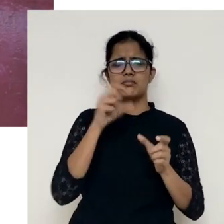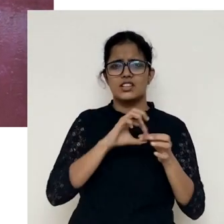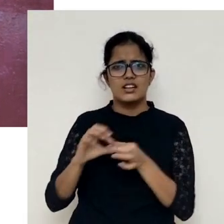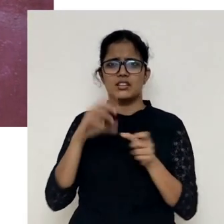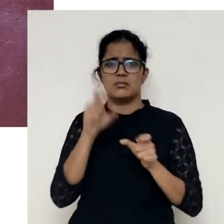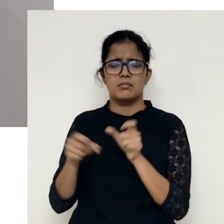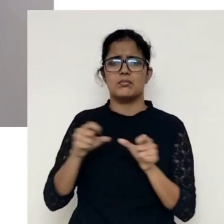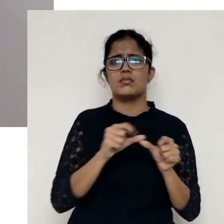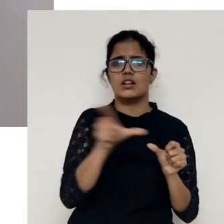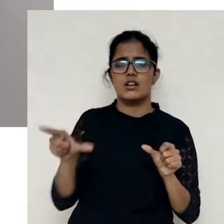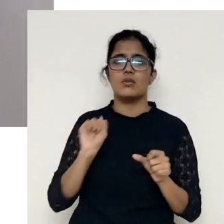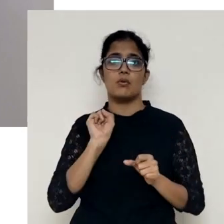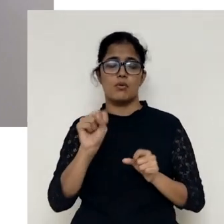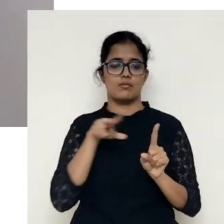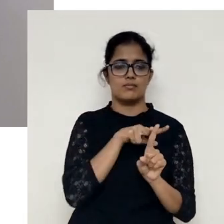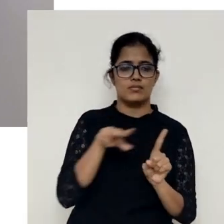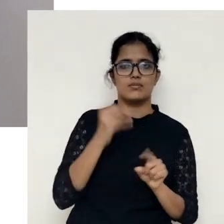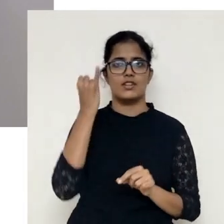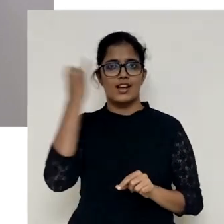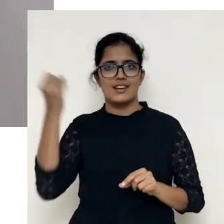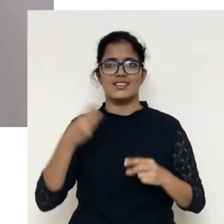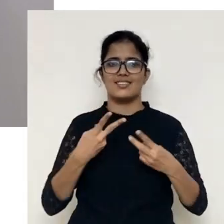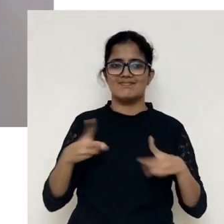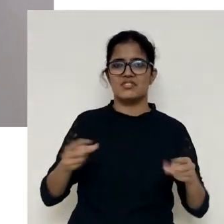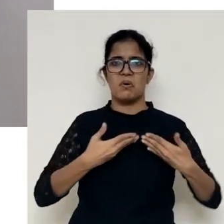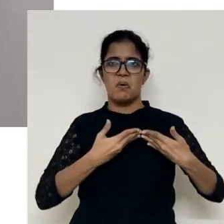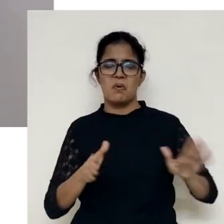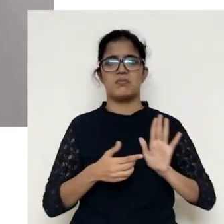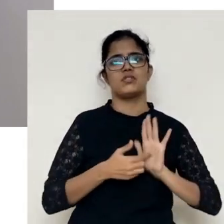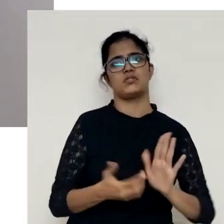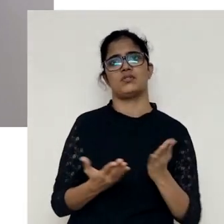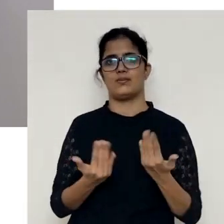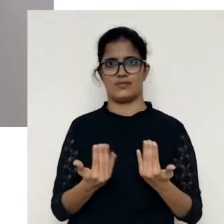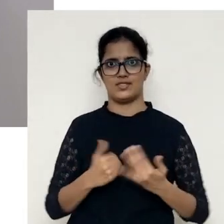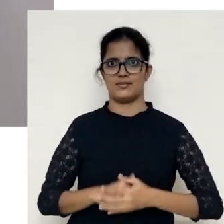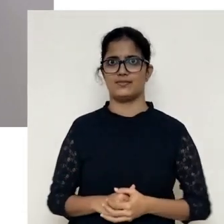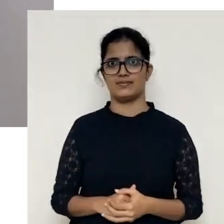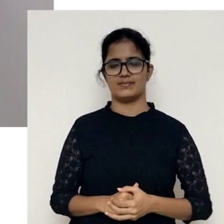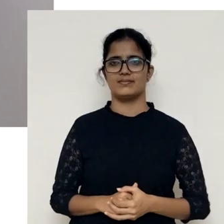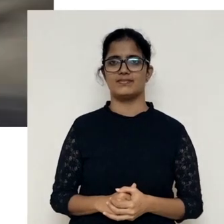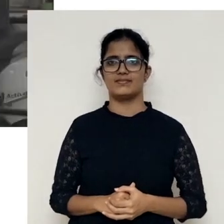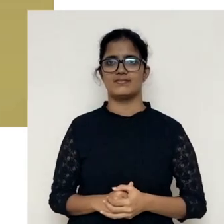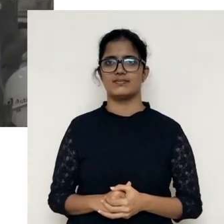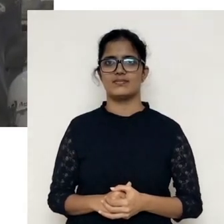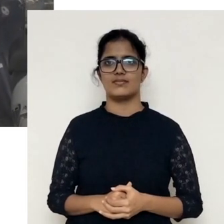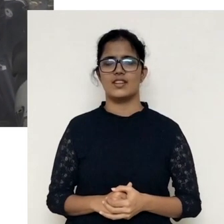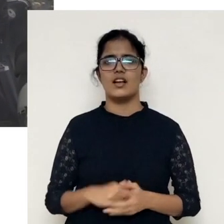exist to be able to open people's perspective in multiple different directions.